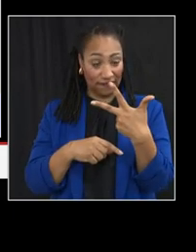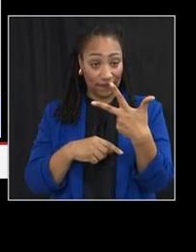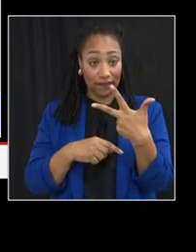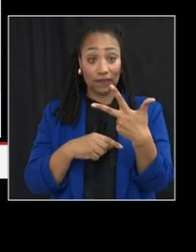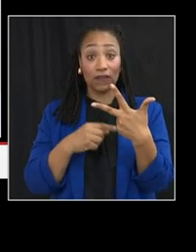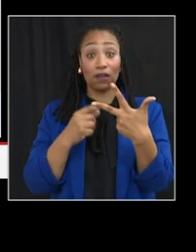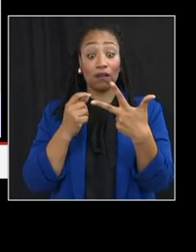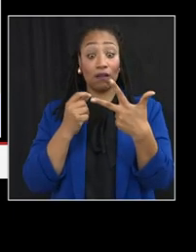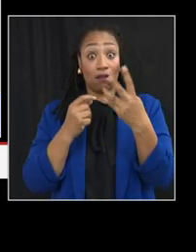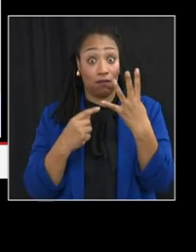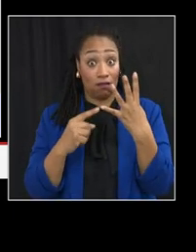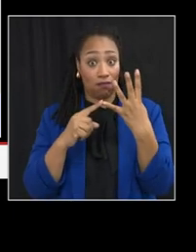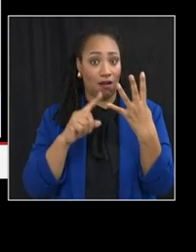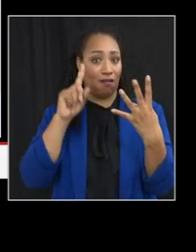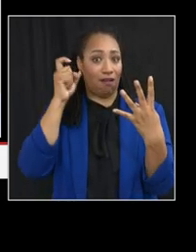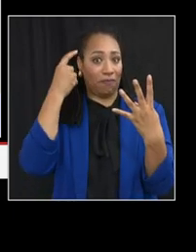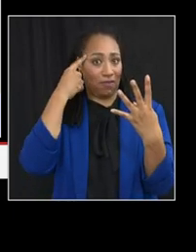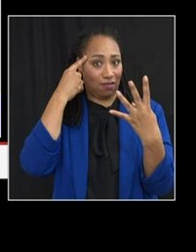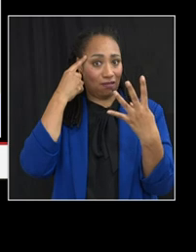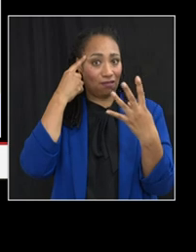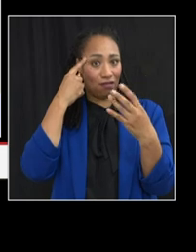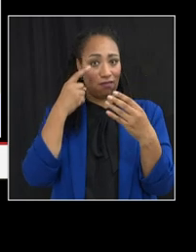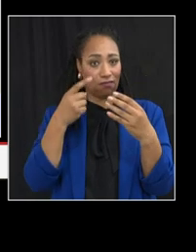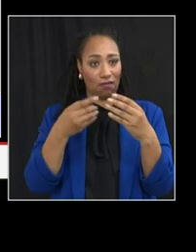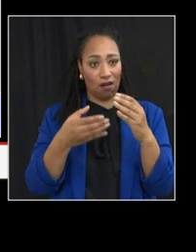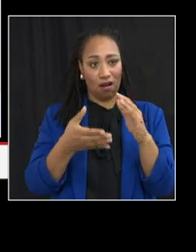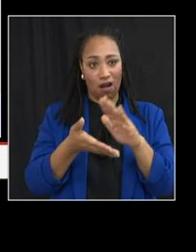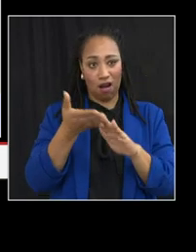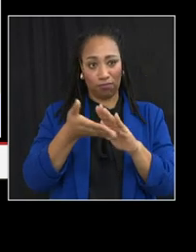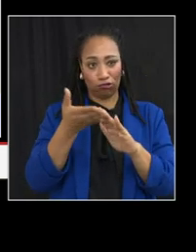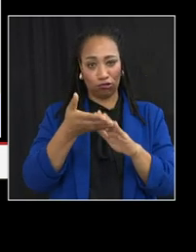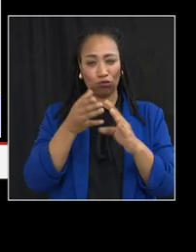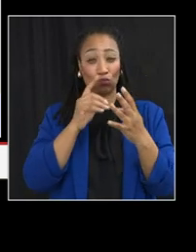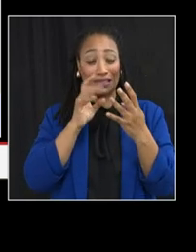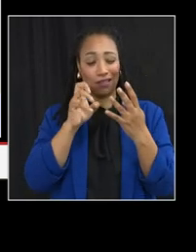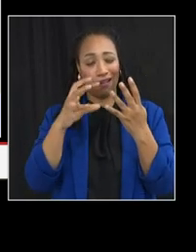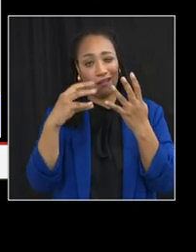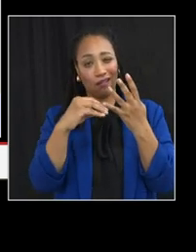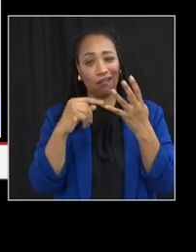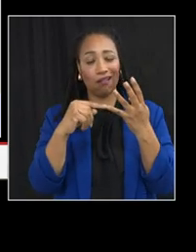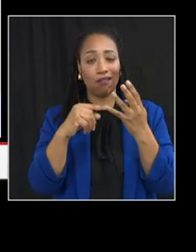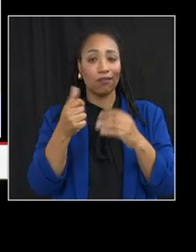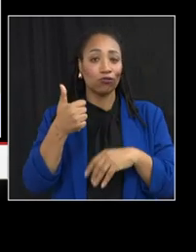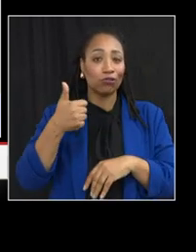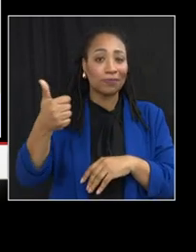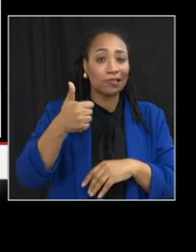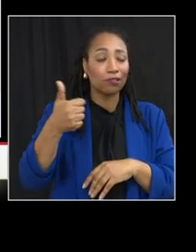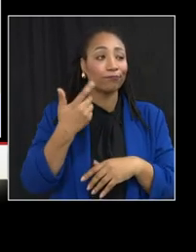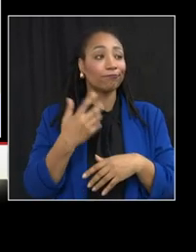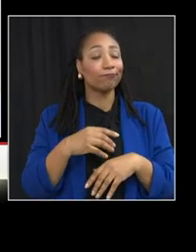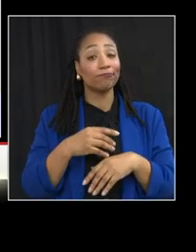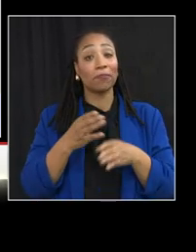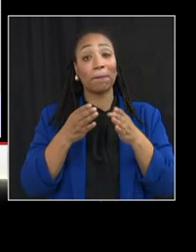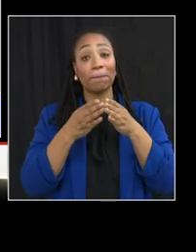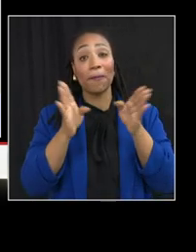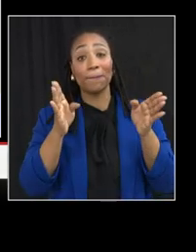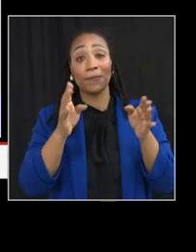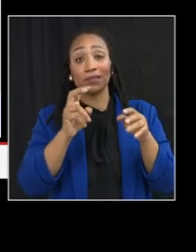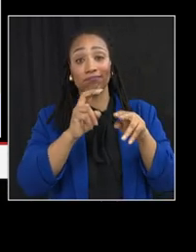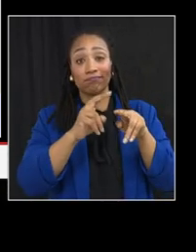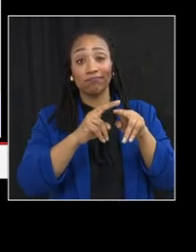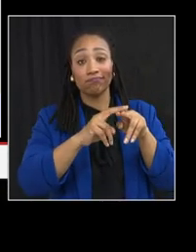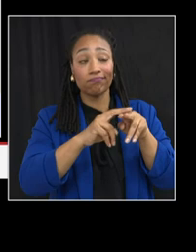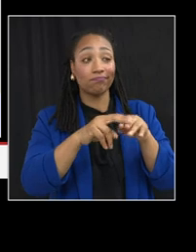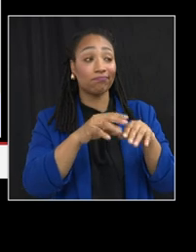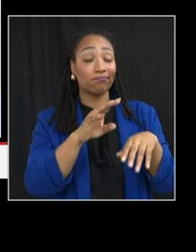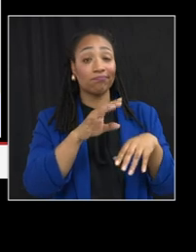captures everything from public works to transportation to hiring and contracting and making sure we run an efficient city, that's about